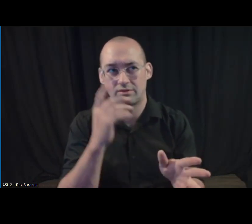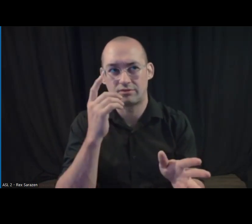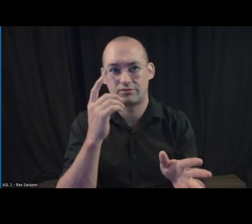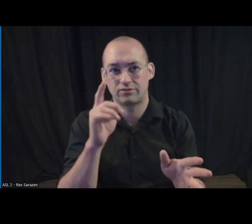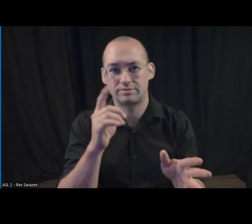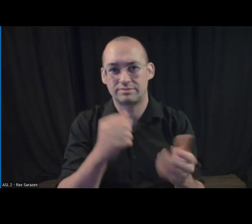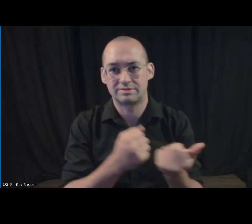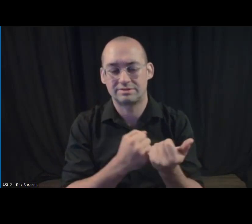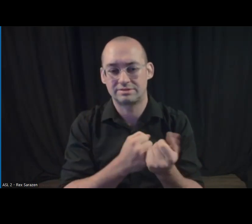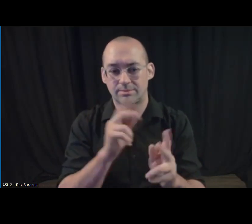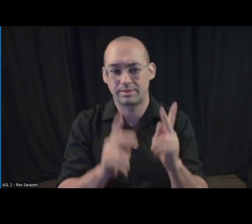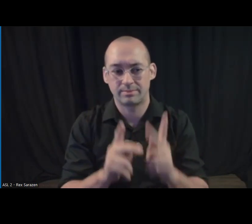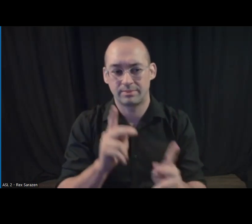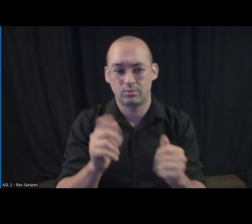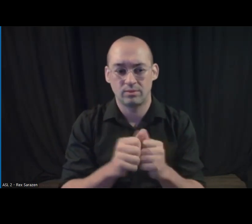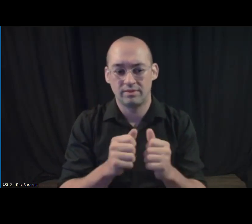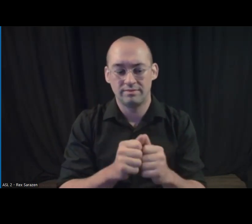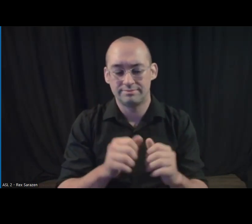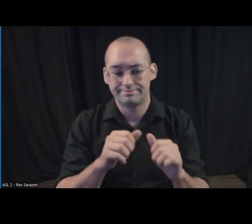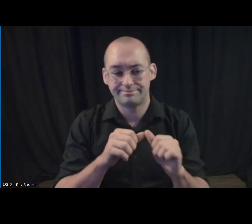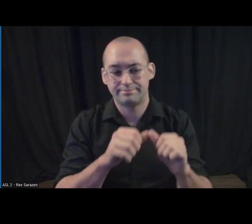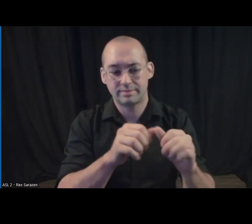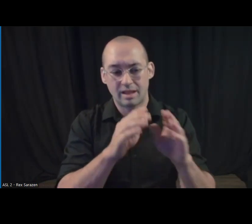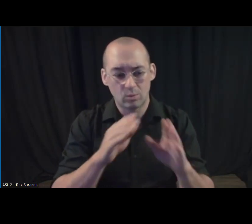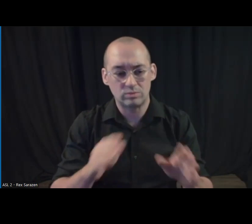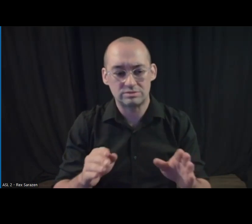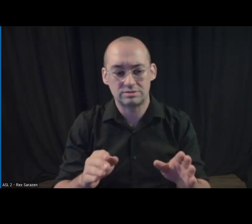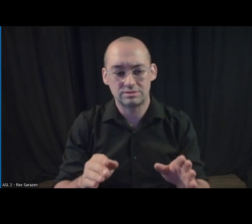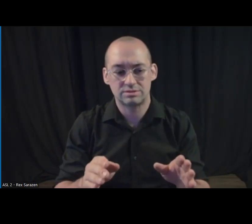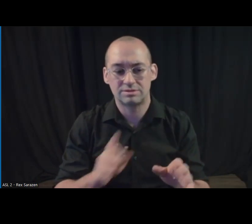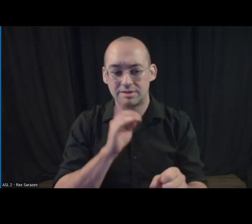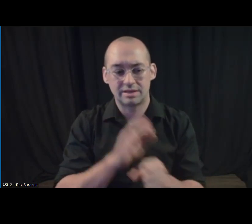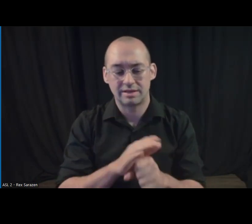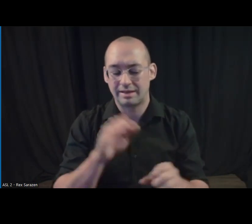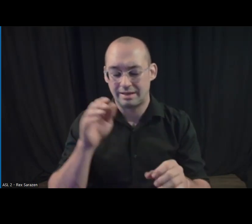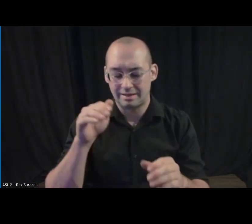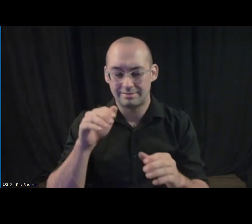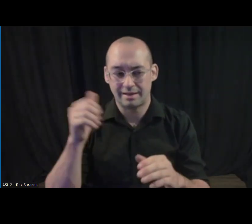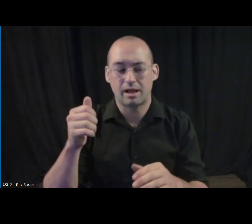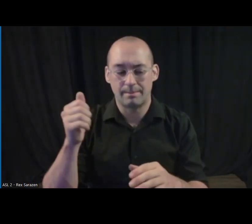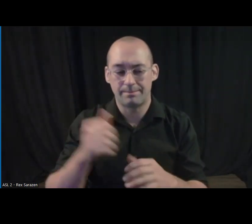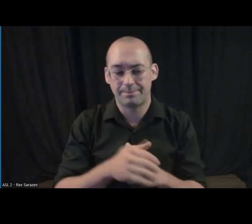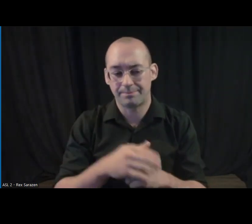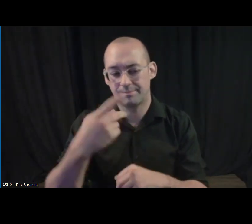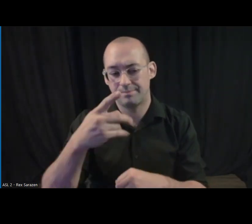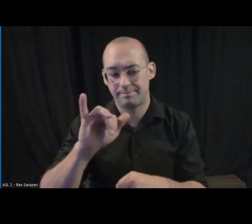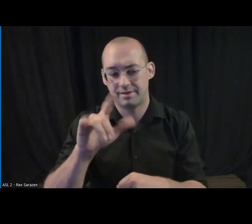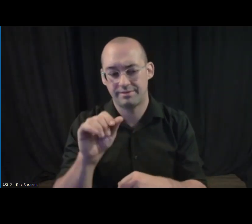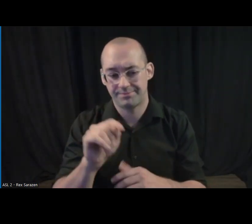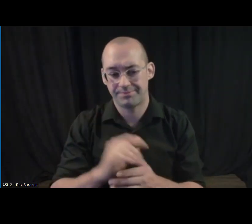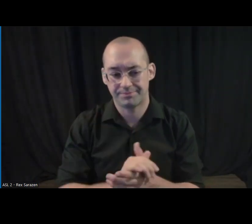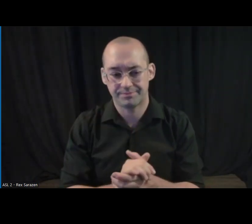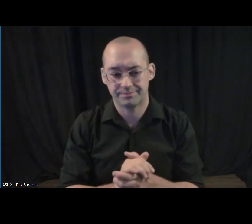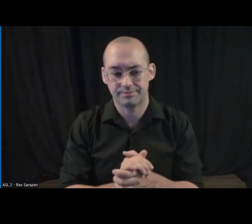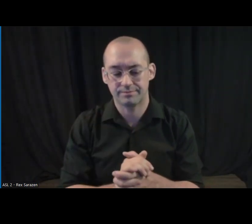with maintaining their housing, even though it is a guaranteed income pilot. So